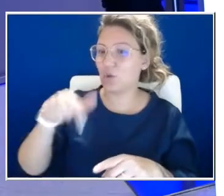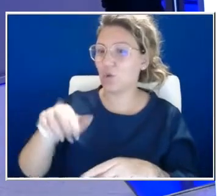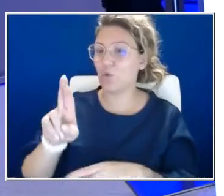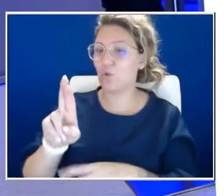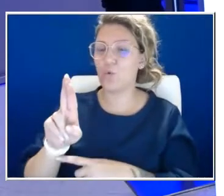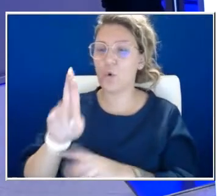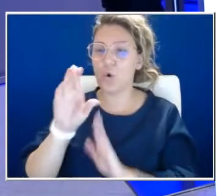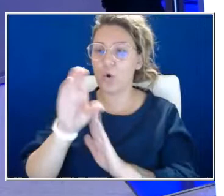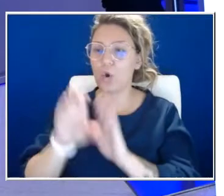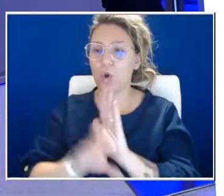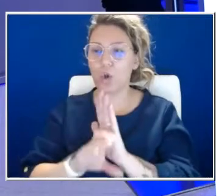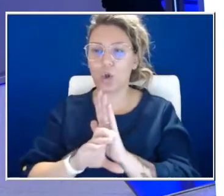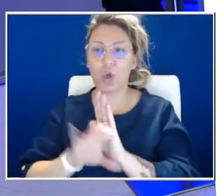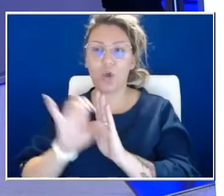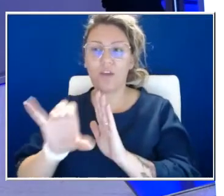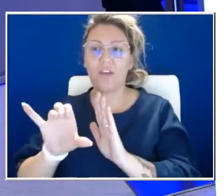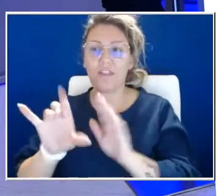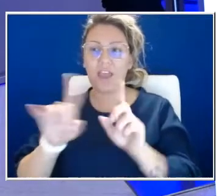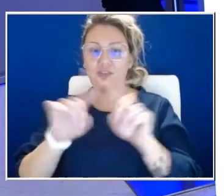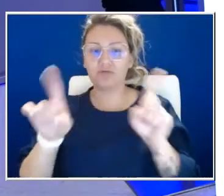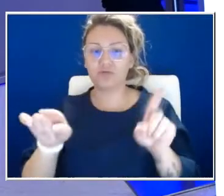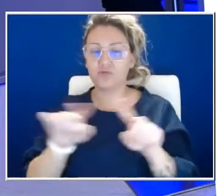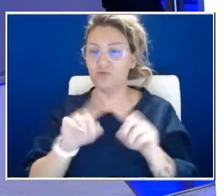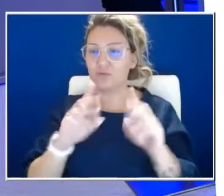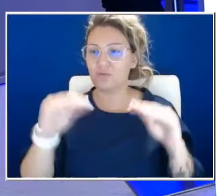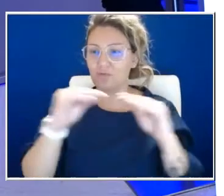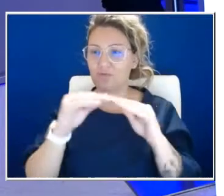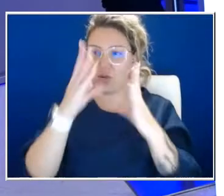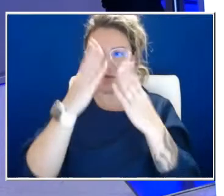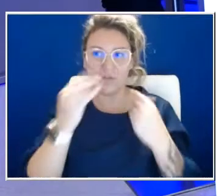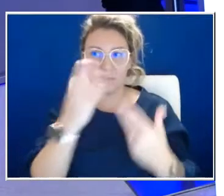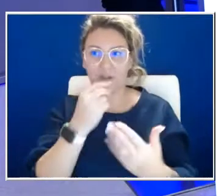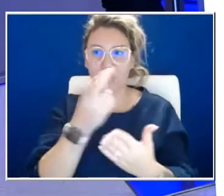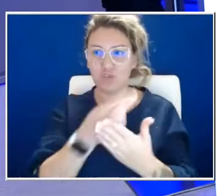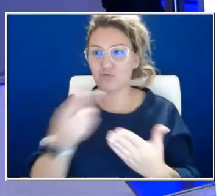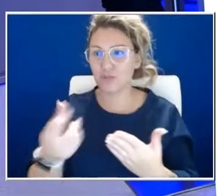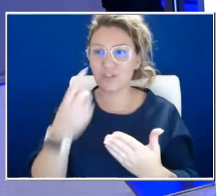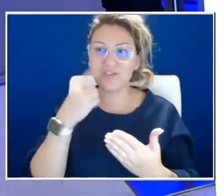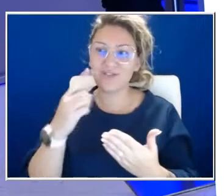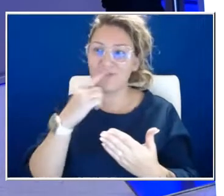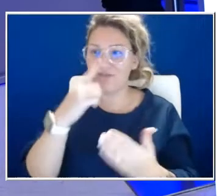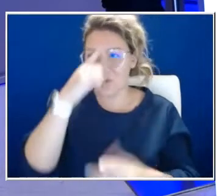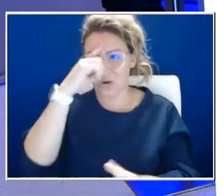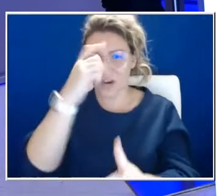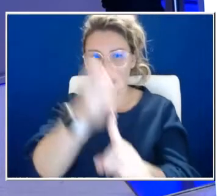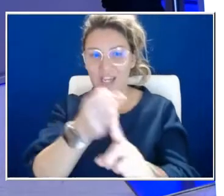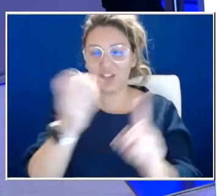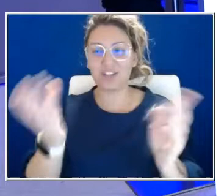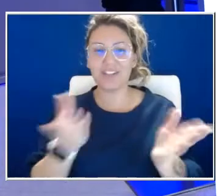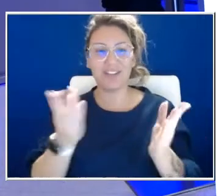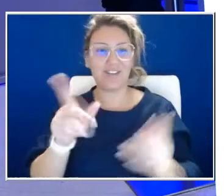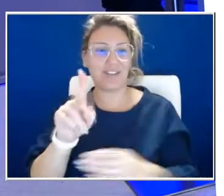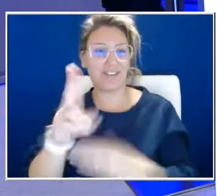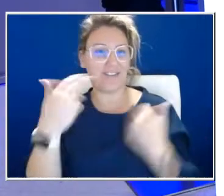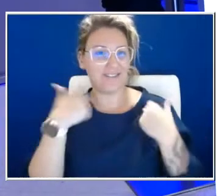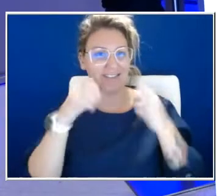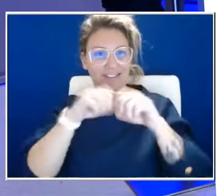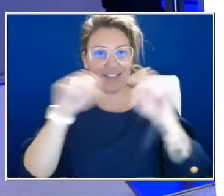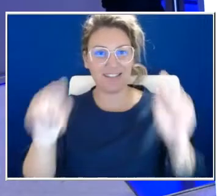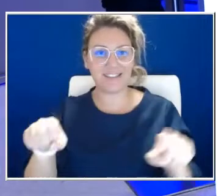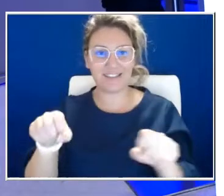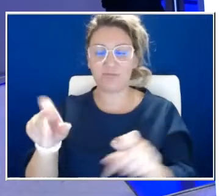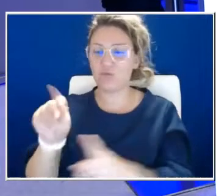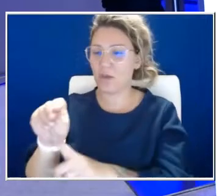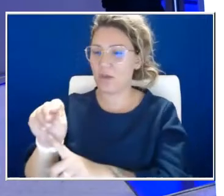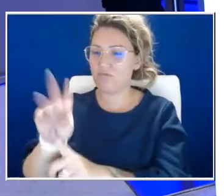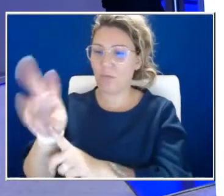right now. It'll take you to more information and more resources for concussion here at the health system. So hover over that, check that link out.